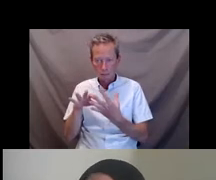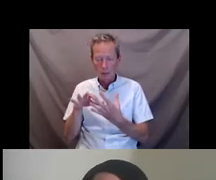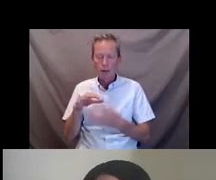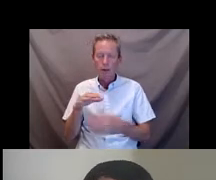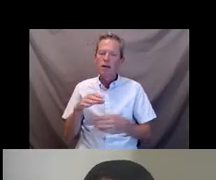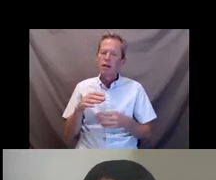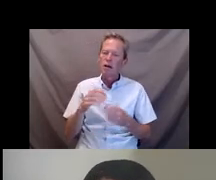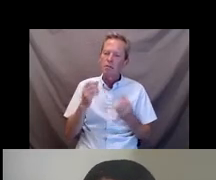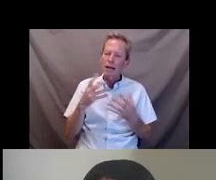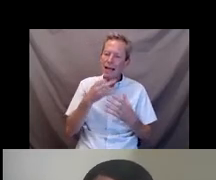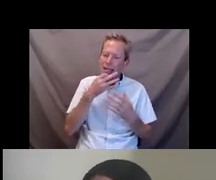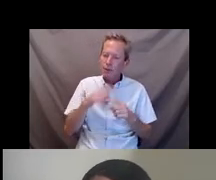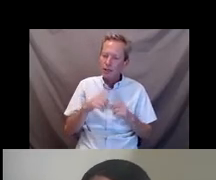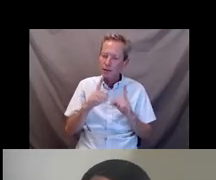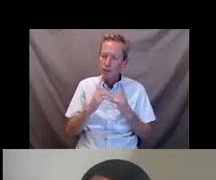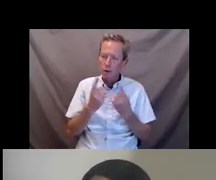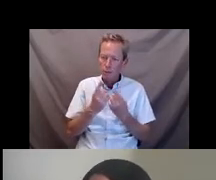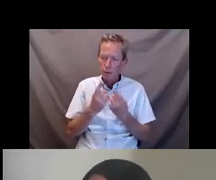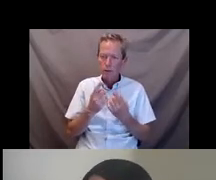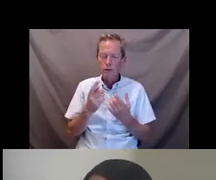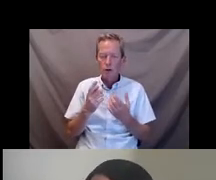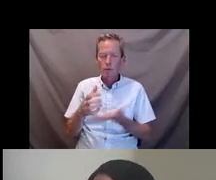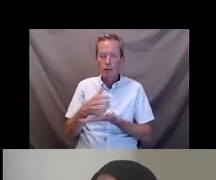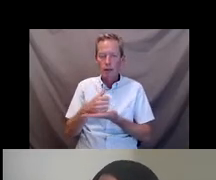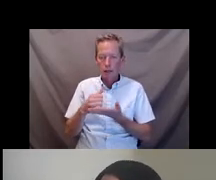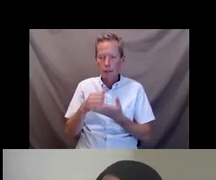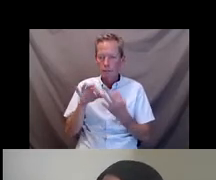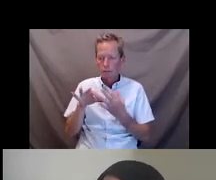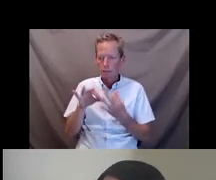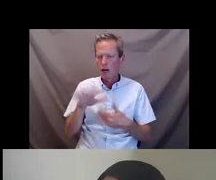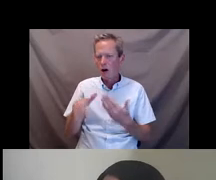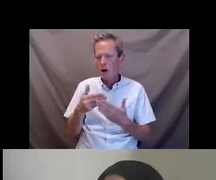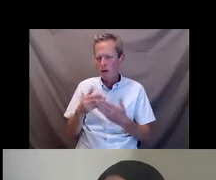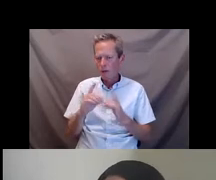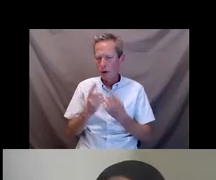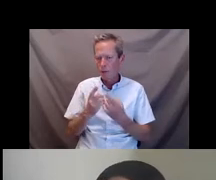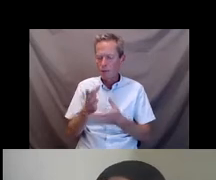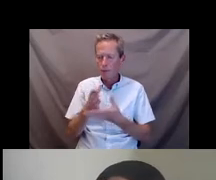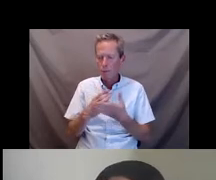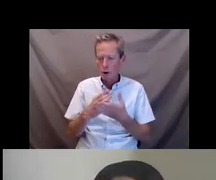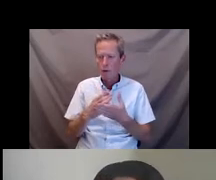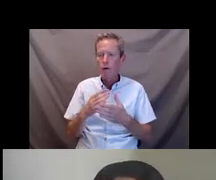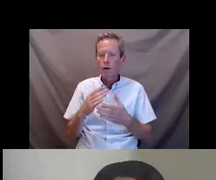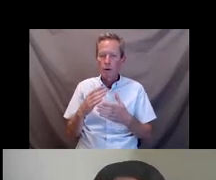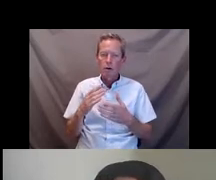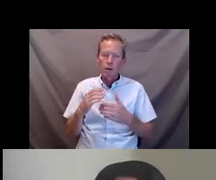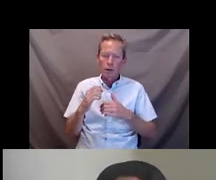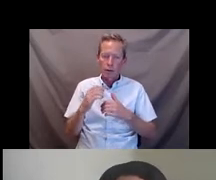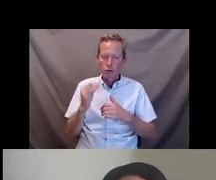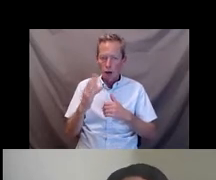departments, those key administrators from each of the different departments. They've all been a part of the job structure leveling and mapping work that we have